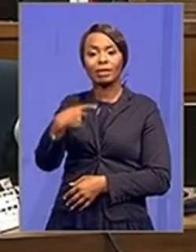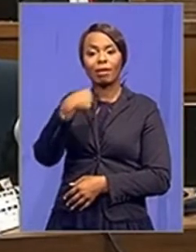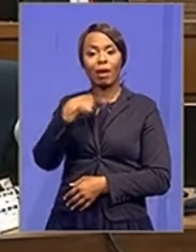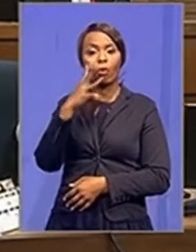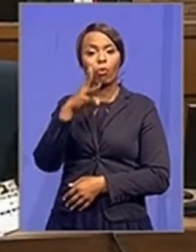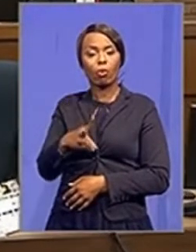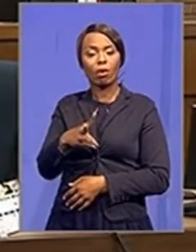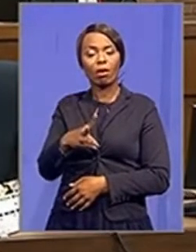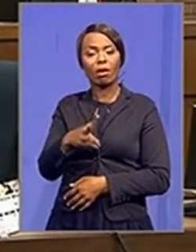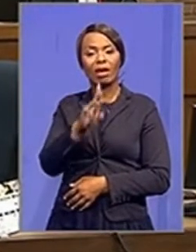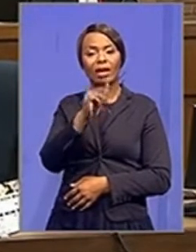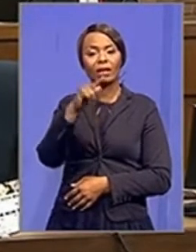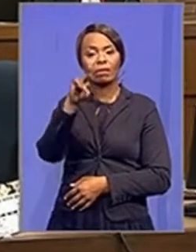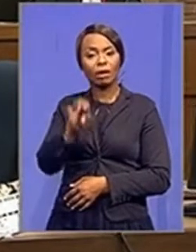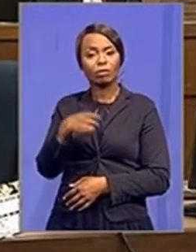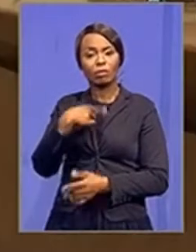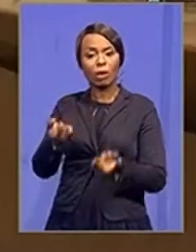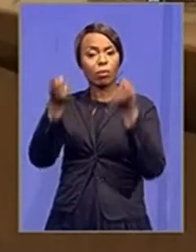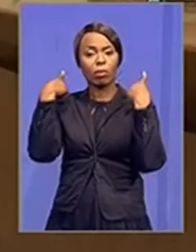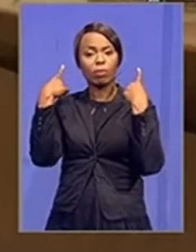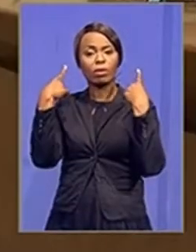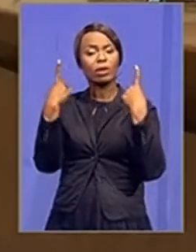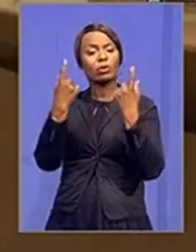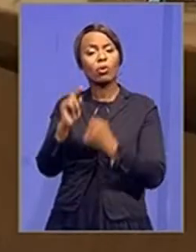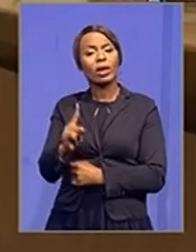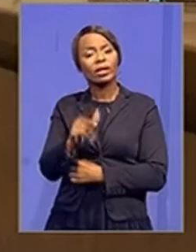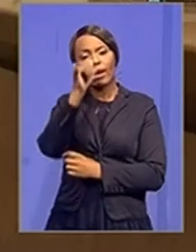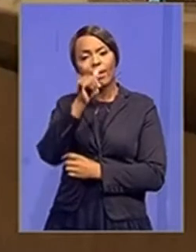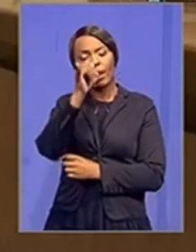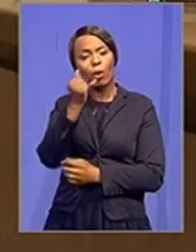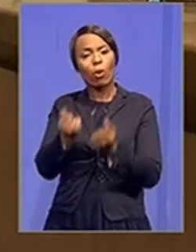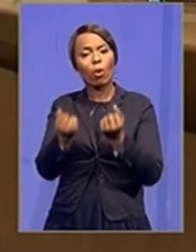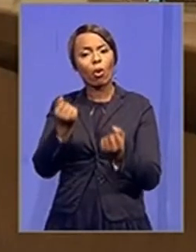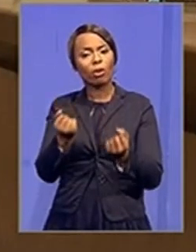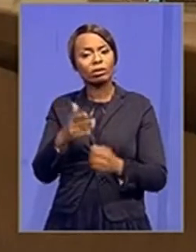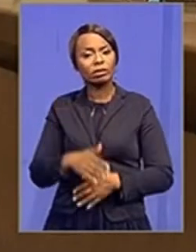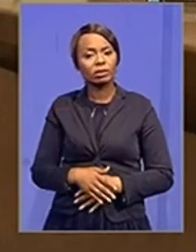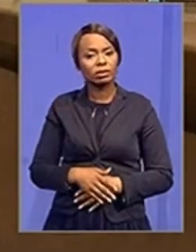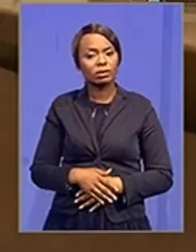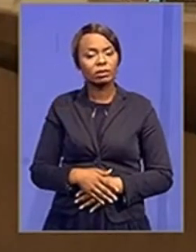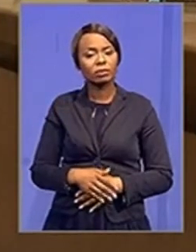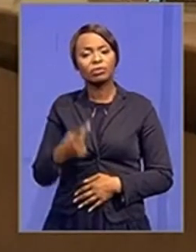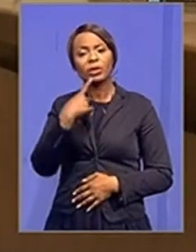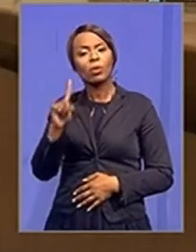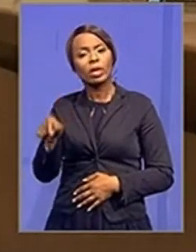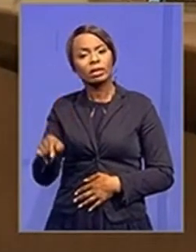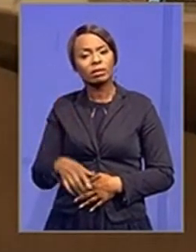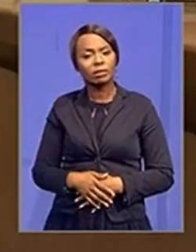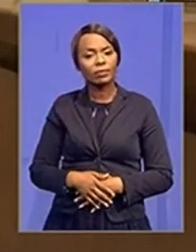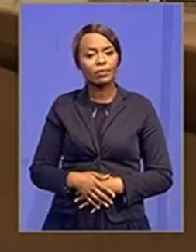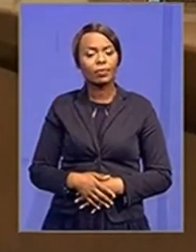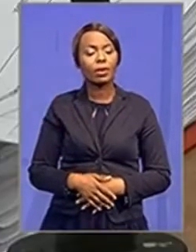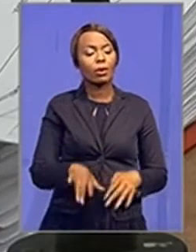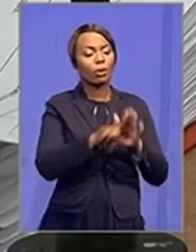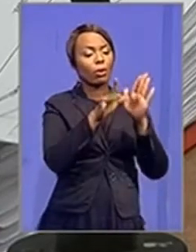don't understand what Mr. Mpofu is doing in a criminal court. Le fa go le jalo, babueledi ba ga Modise ba dirile kopo